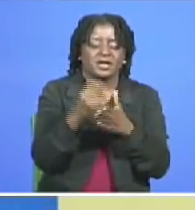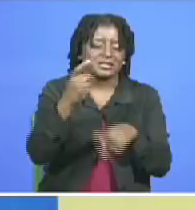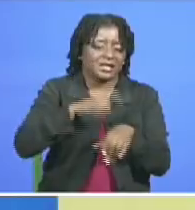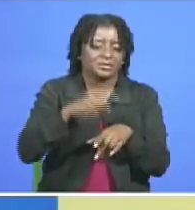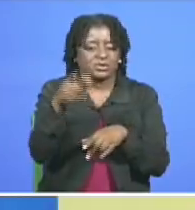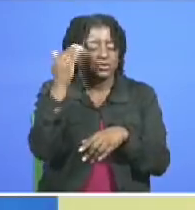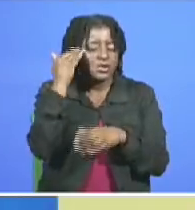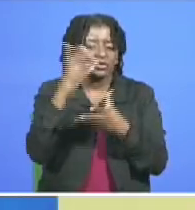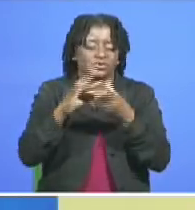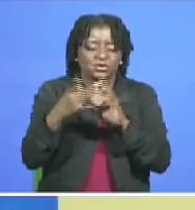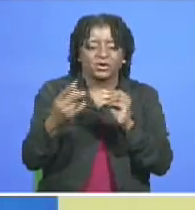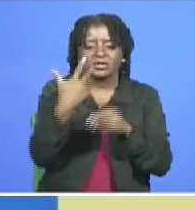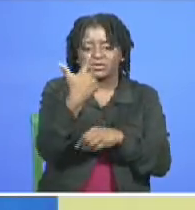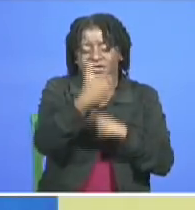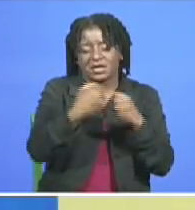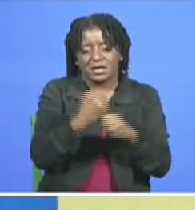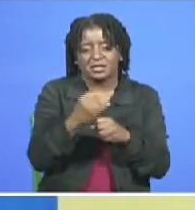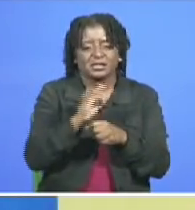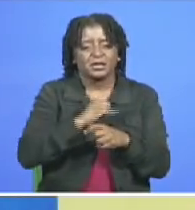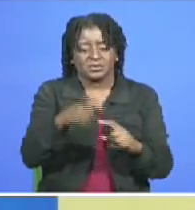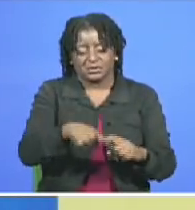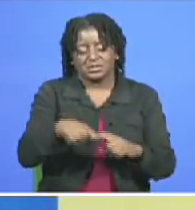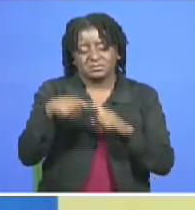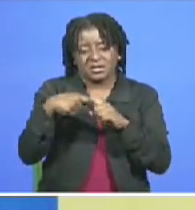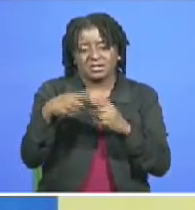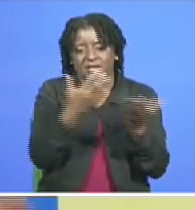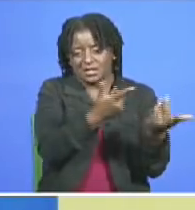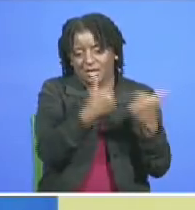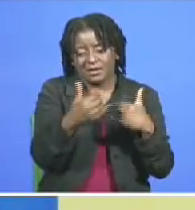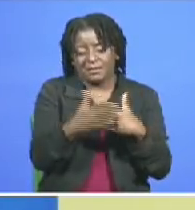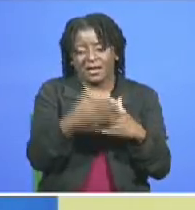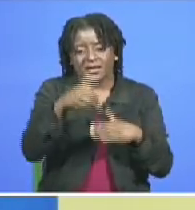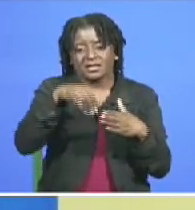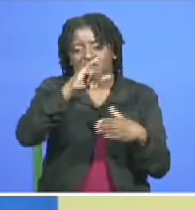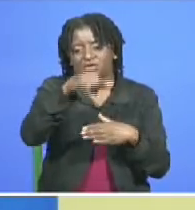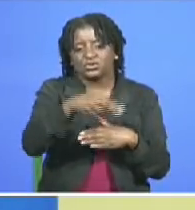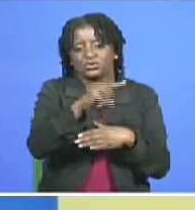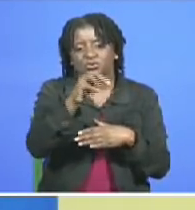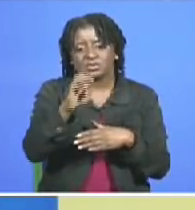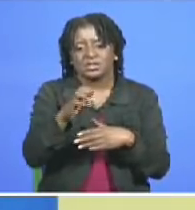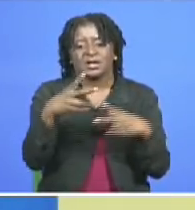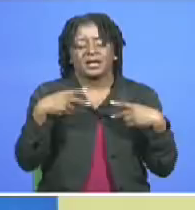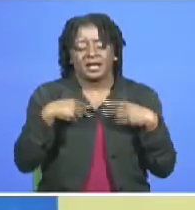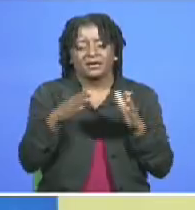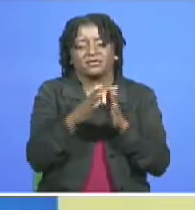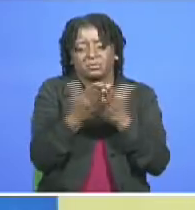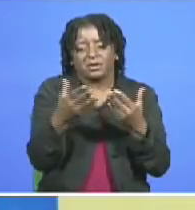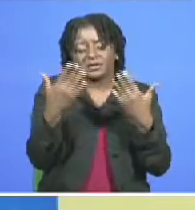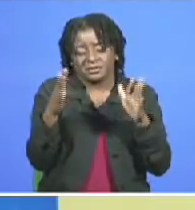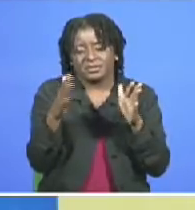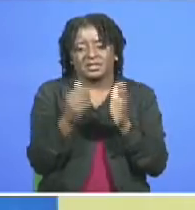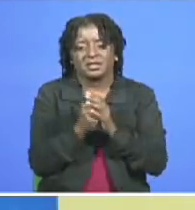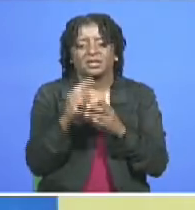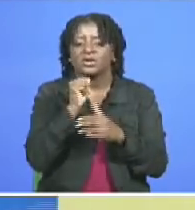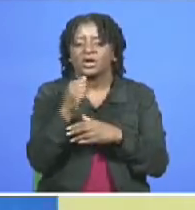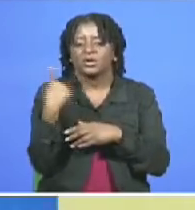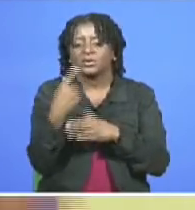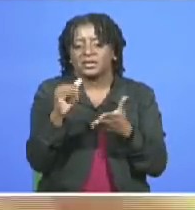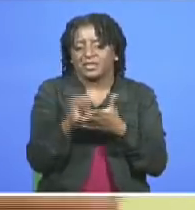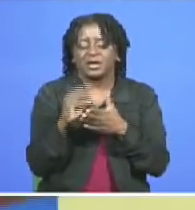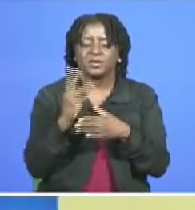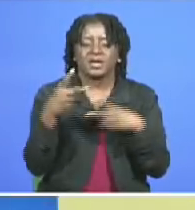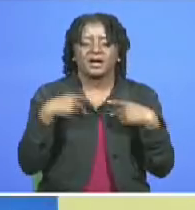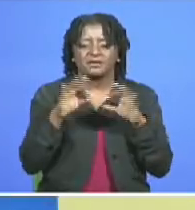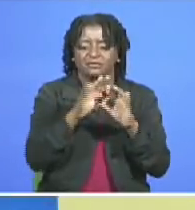story, 3 years I was suspended and I was able to come back in June and have the book completed. Not only that, we